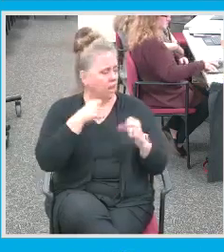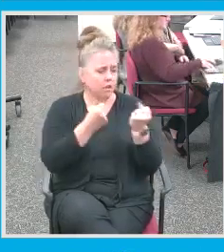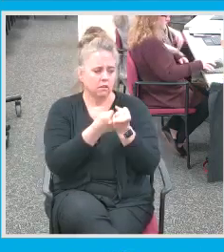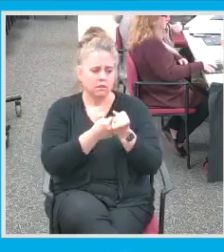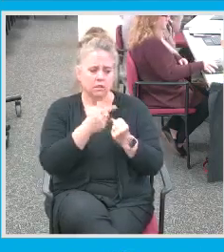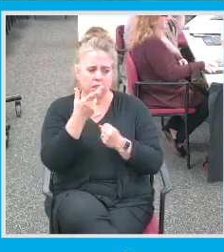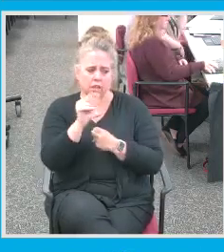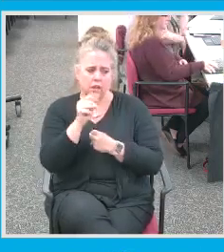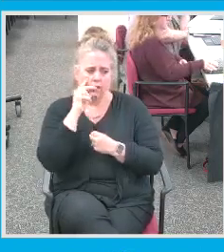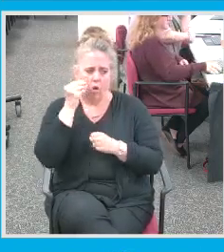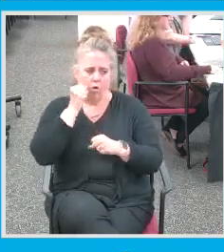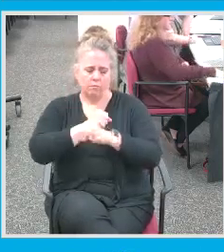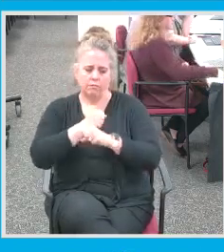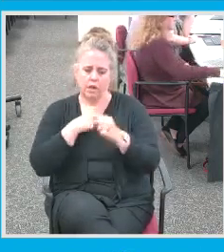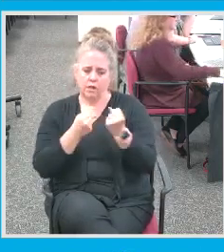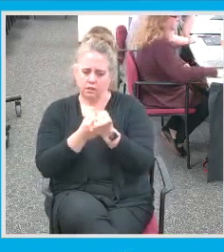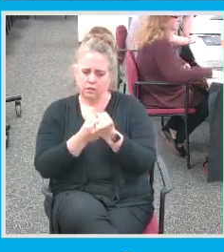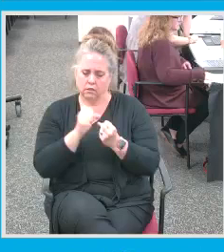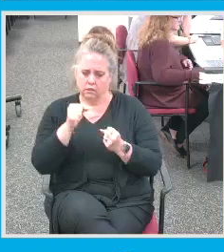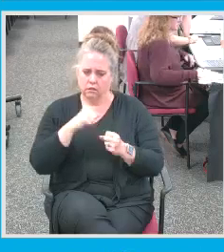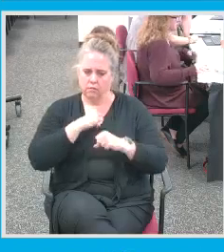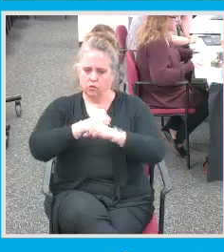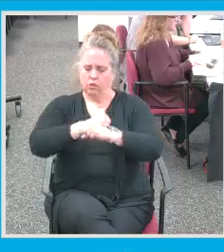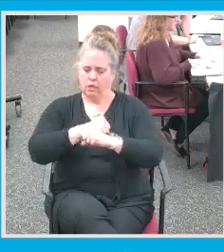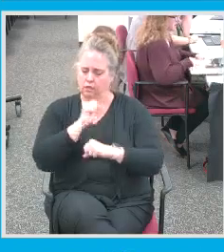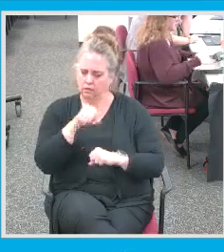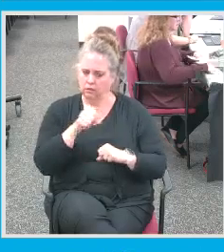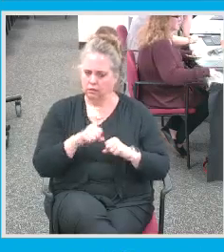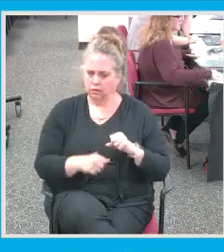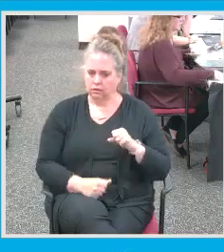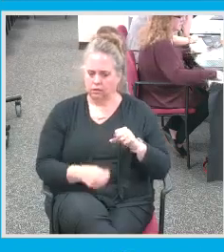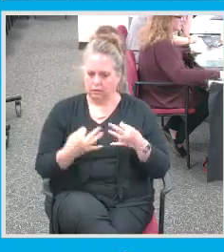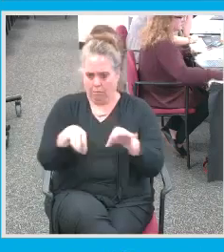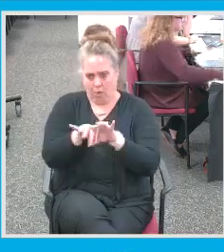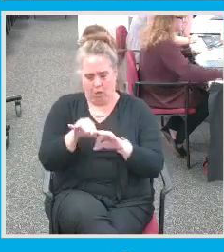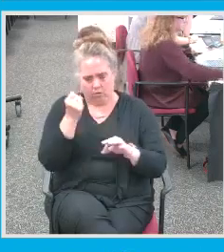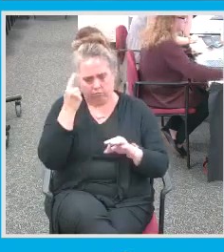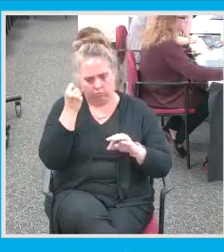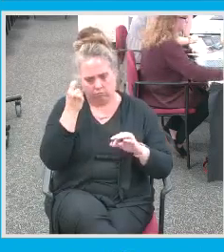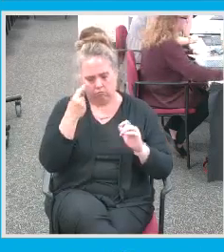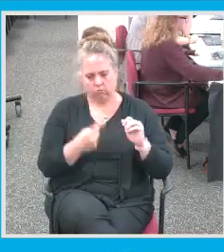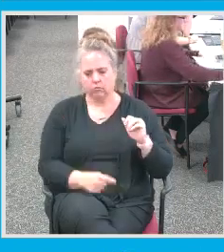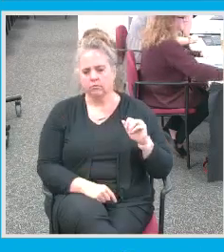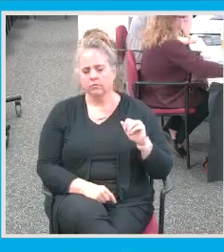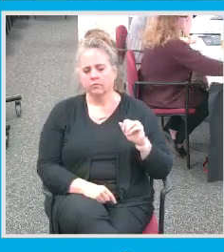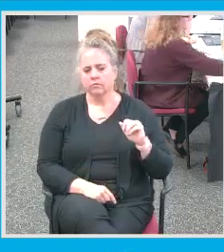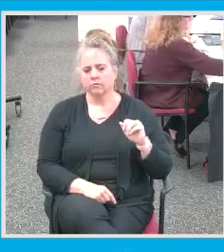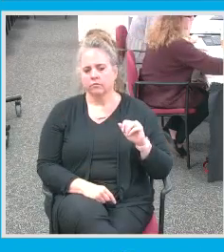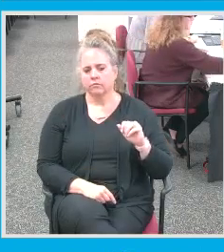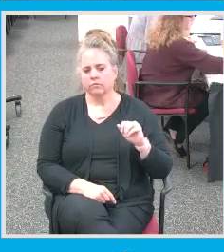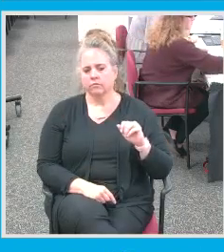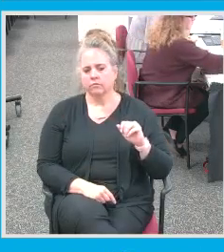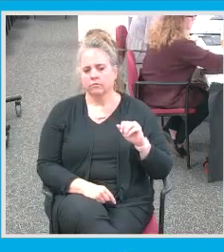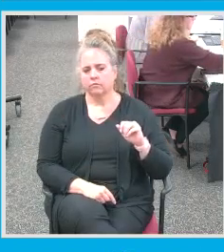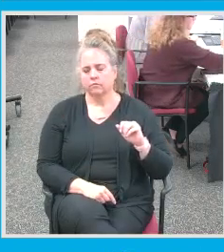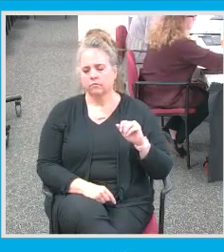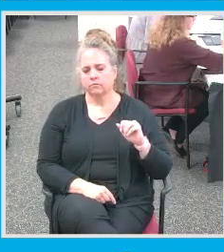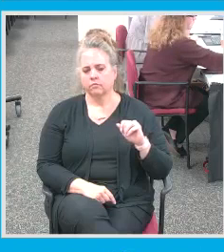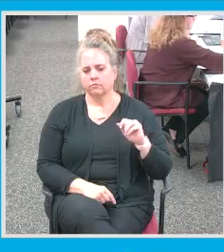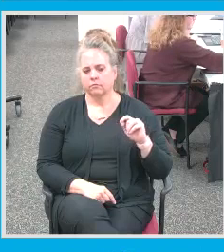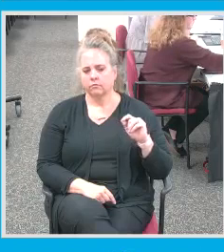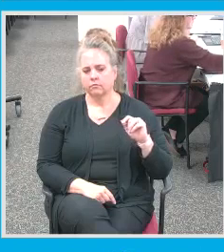for self-protection. I think that that's all very important. I think that Dr. Kelly will be able to back me up here, but I think